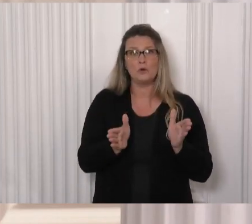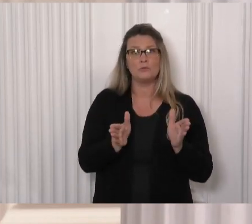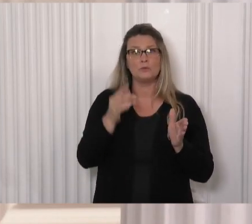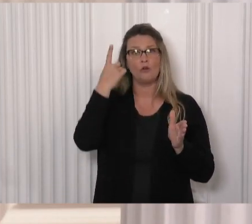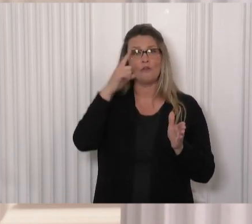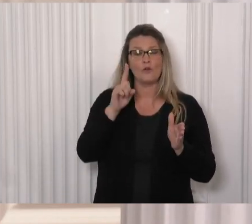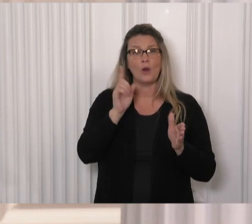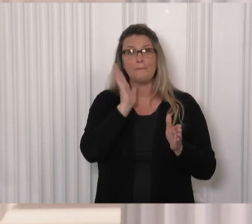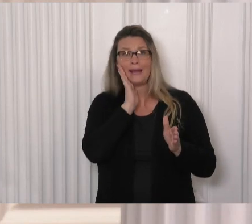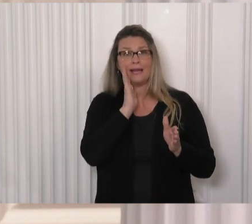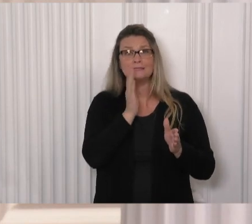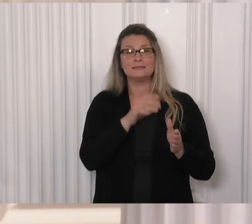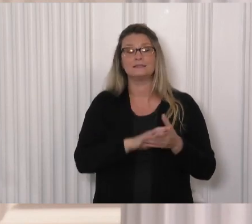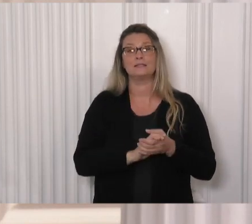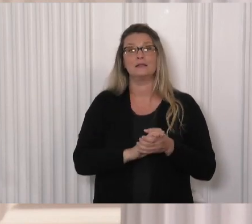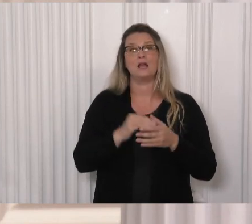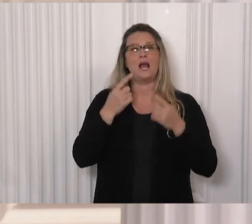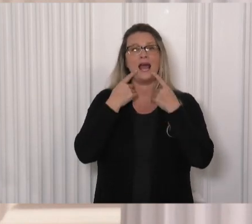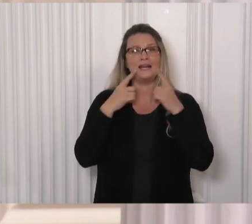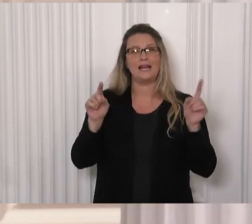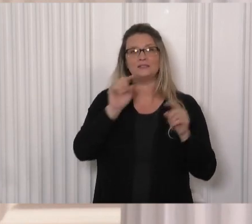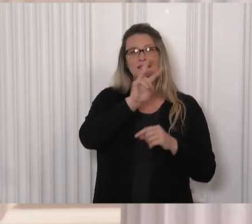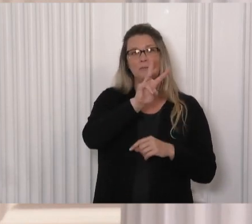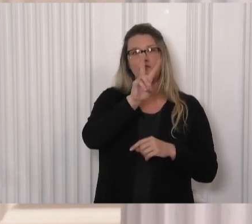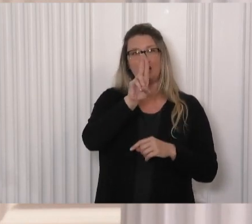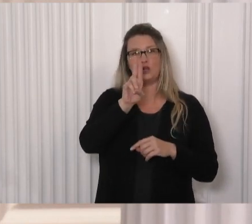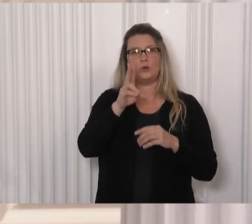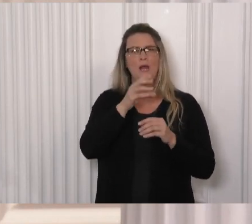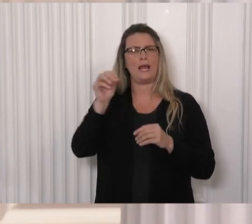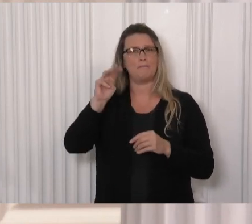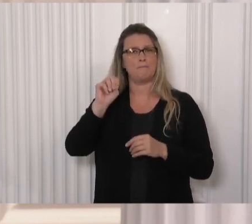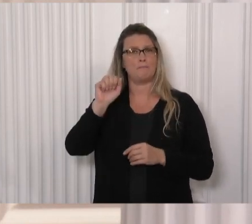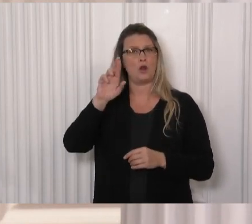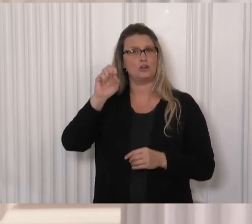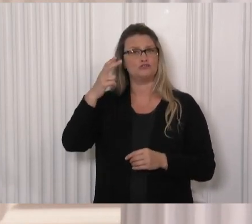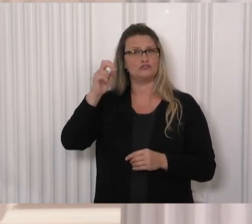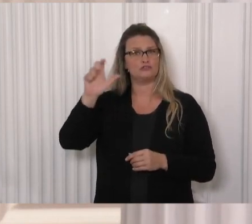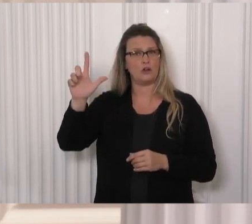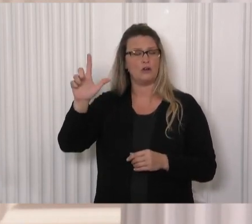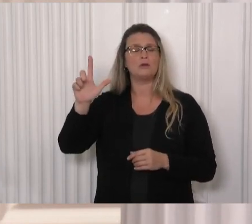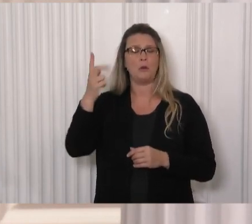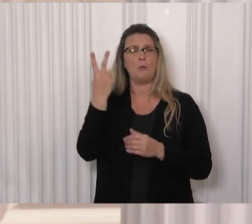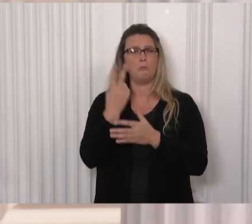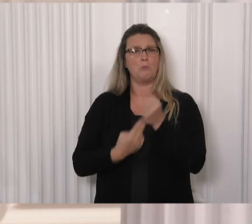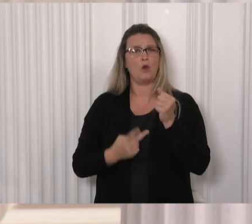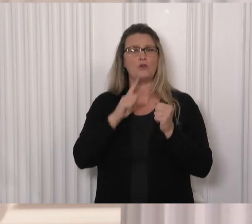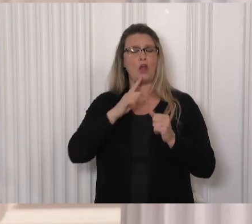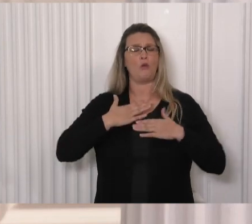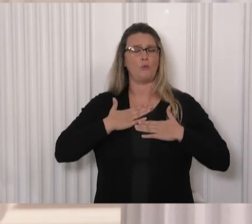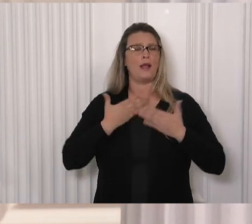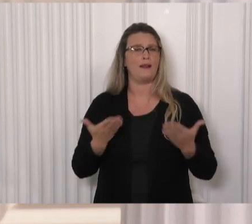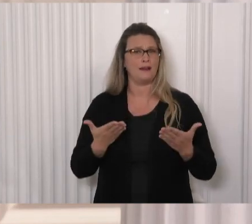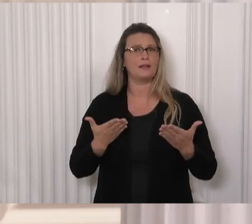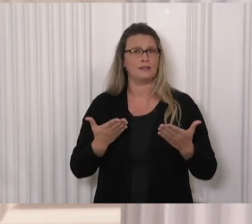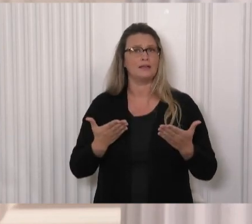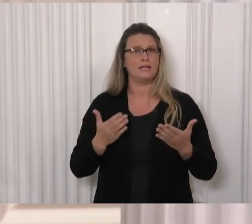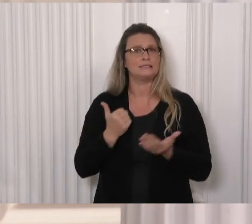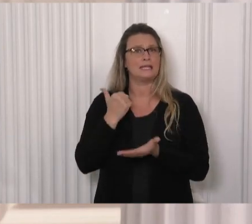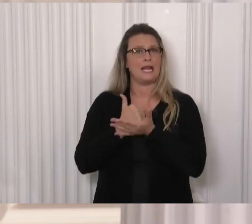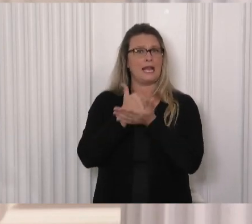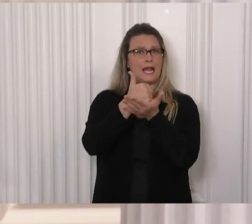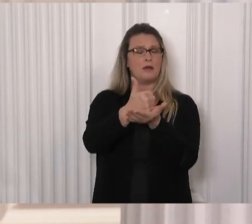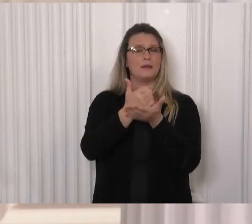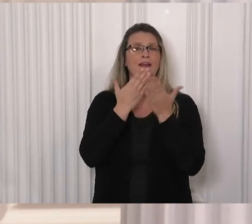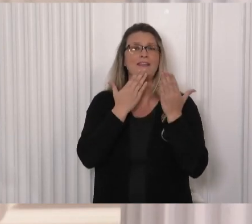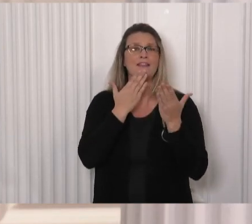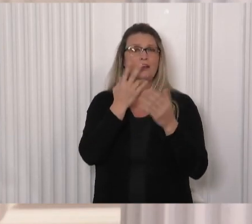think he'll announce today that WVU and Marshall were very willing, and we got that approval almost instantaneously, so special thanks to